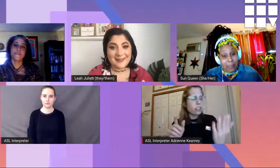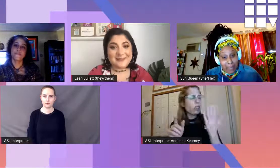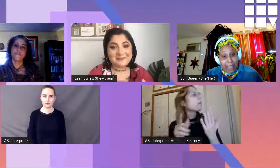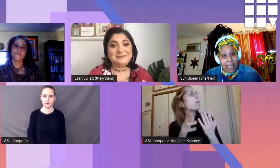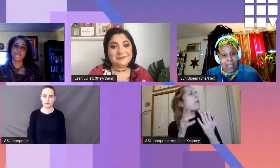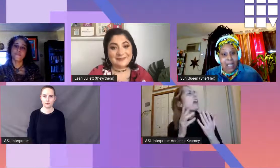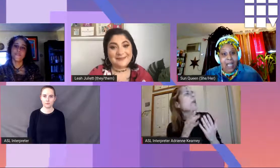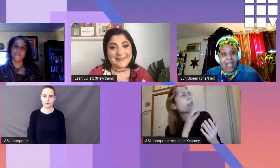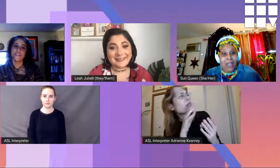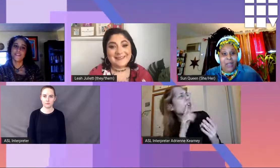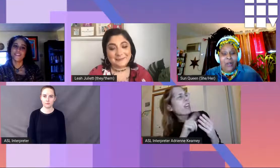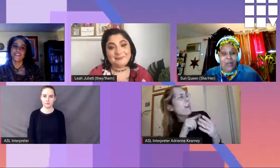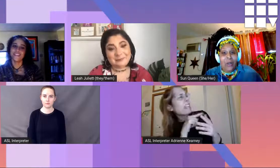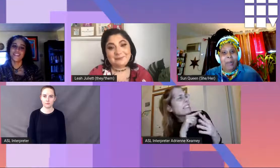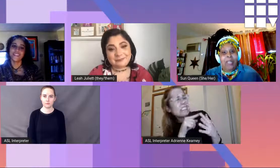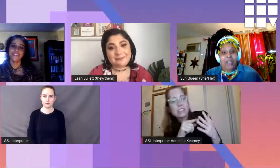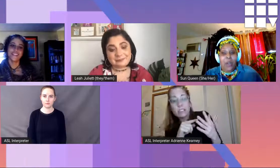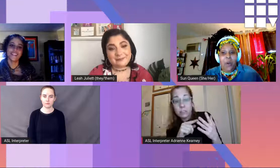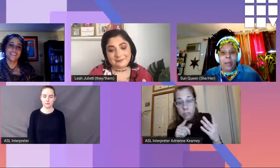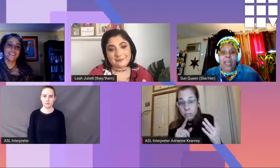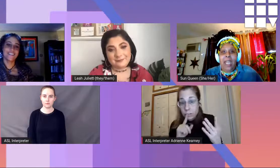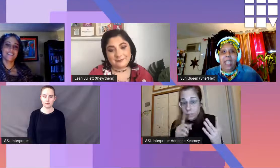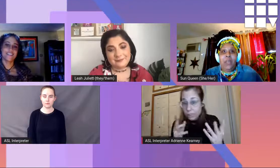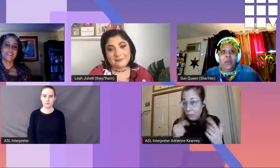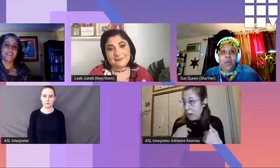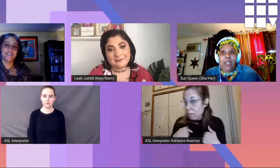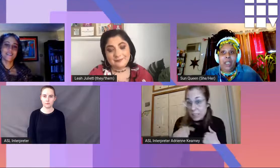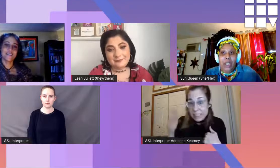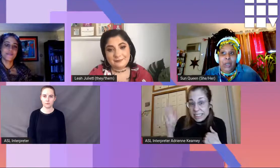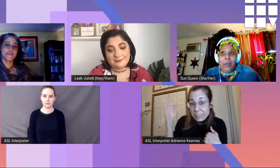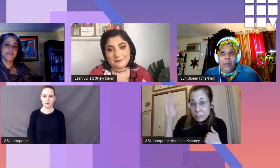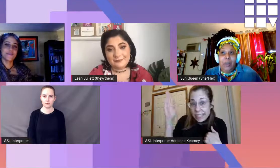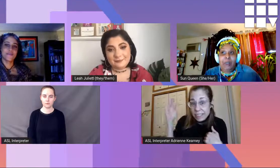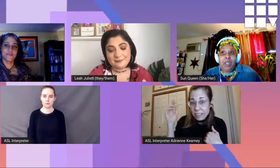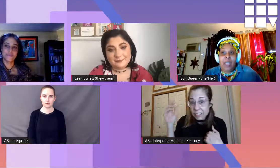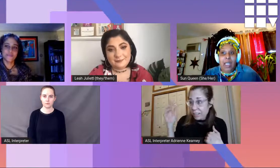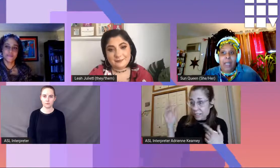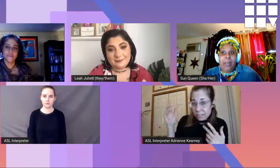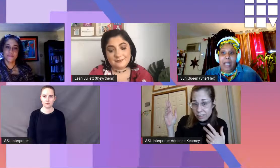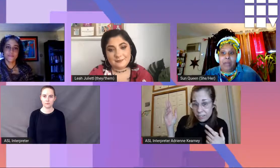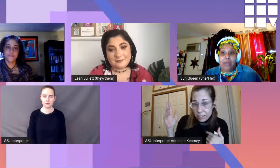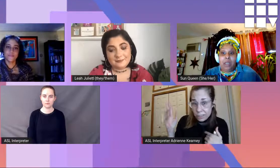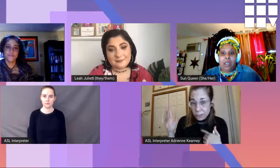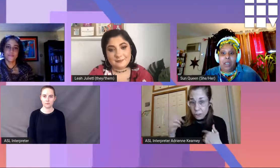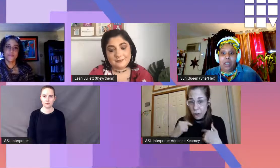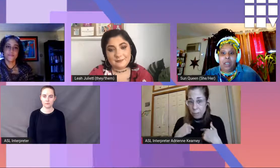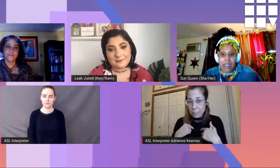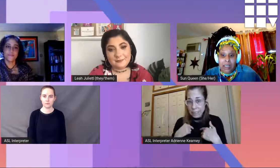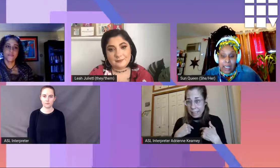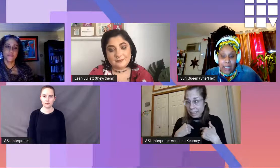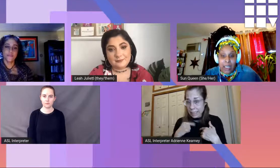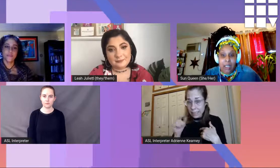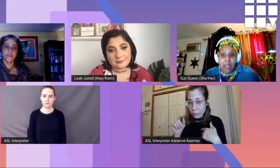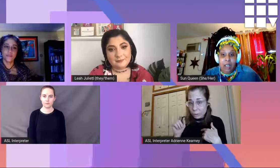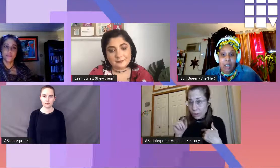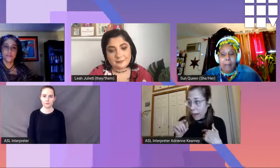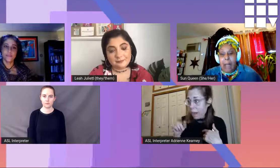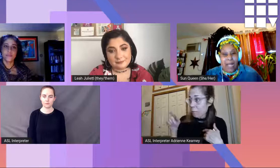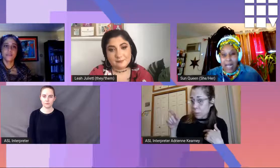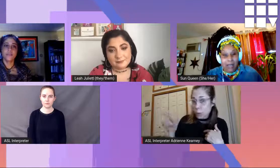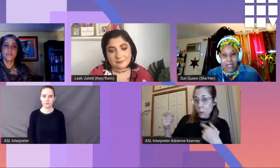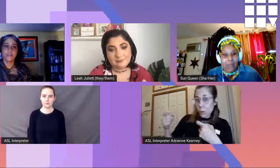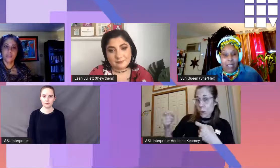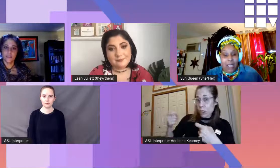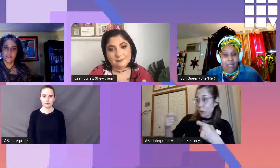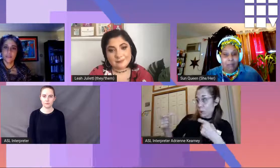want me to speak? You want me to show up and you want to then be able to dictate